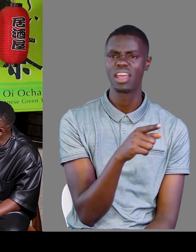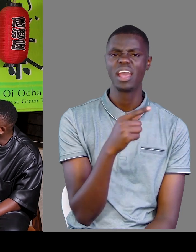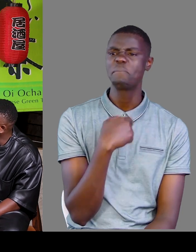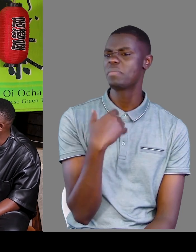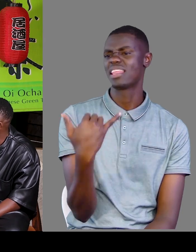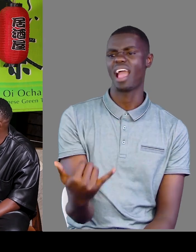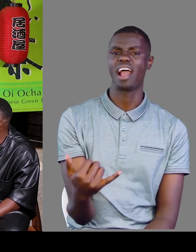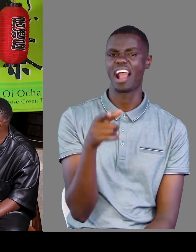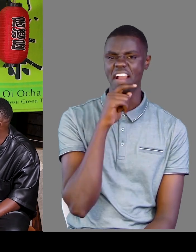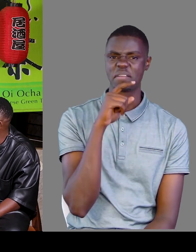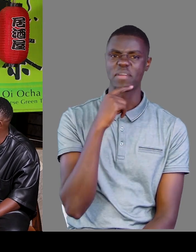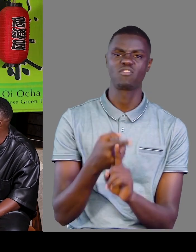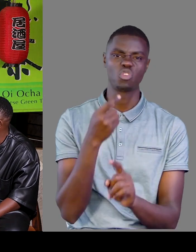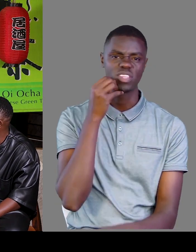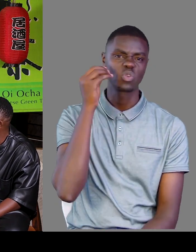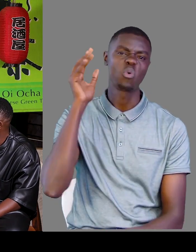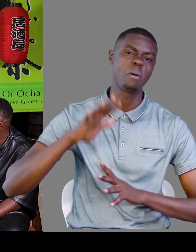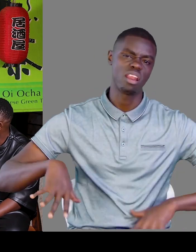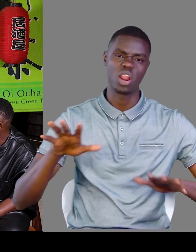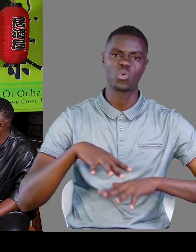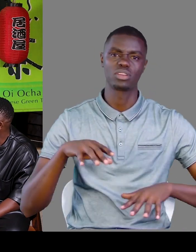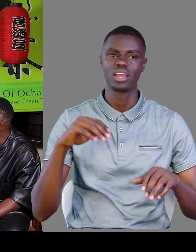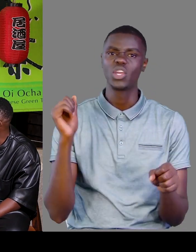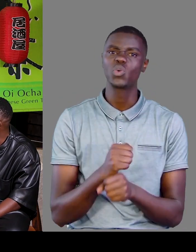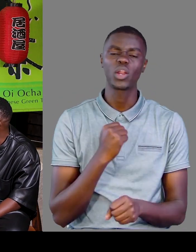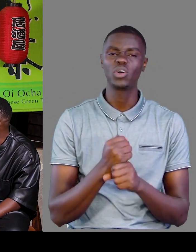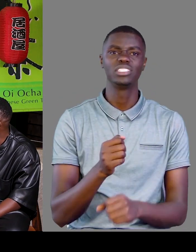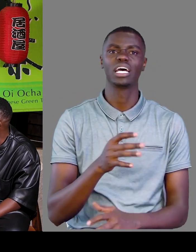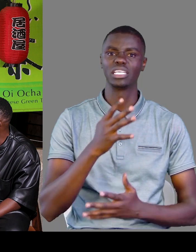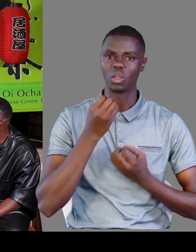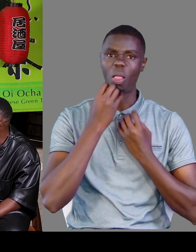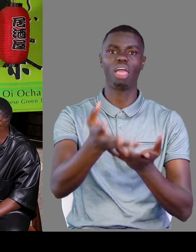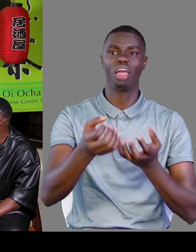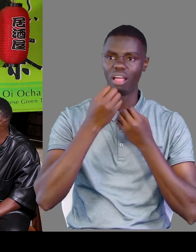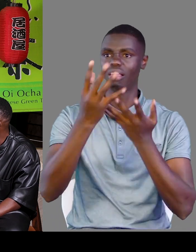mimi ni kijana wa mtaa. Unaona? Kuna vitu huwezi sema tu.